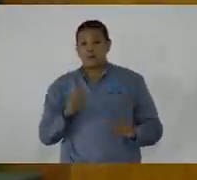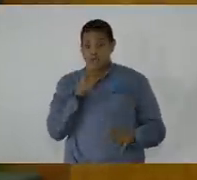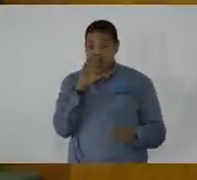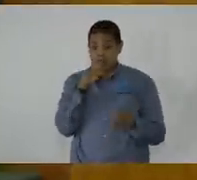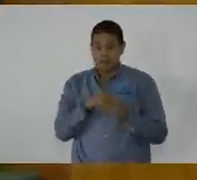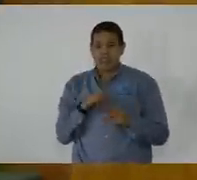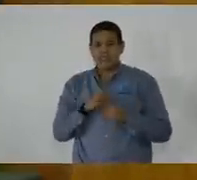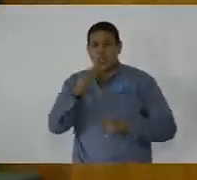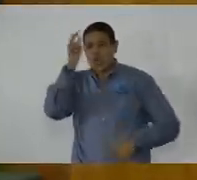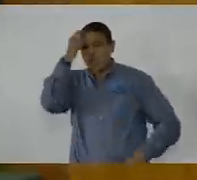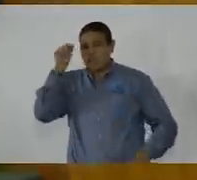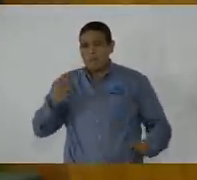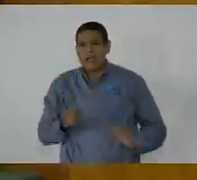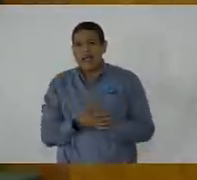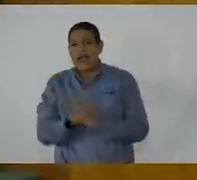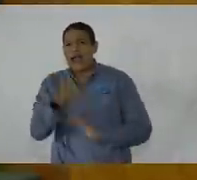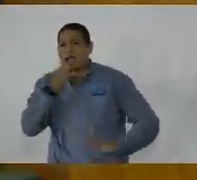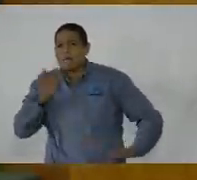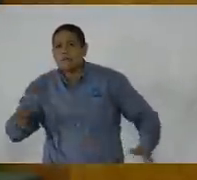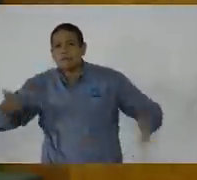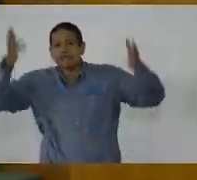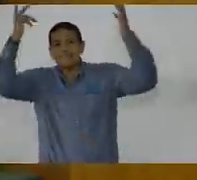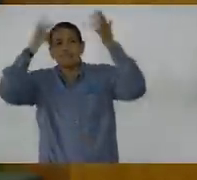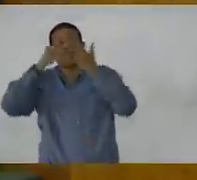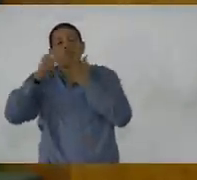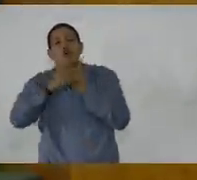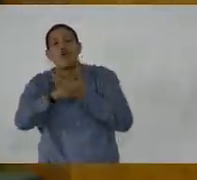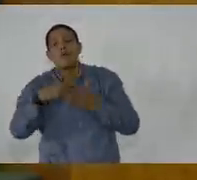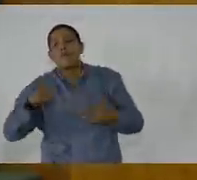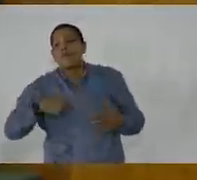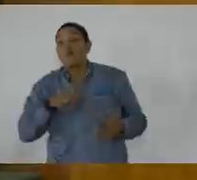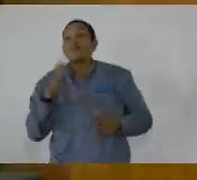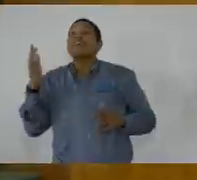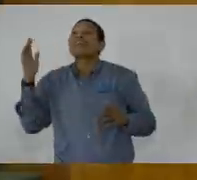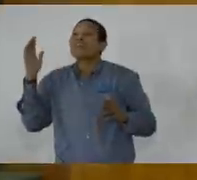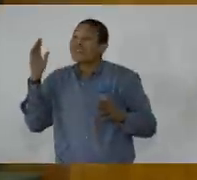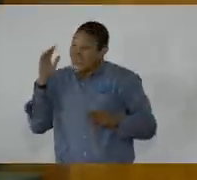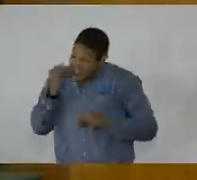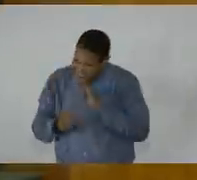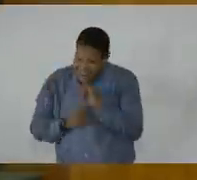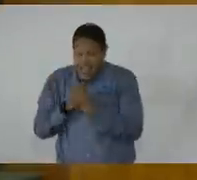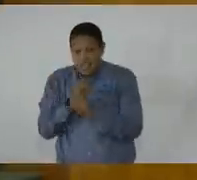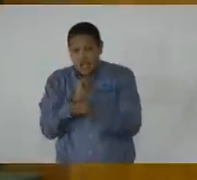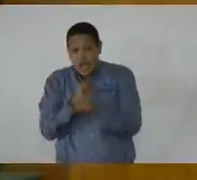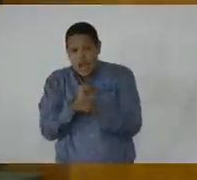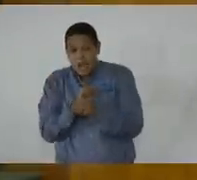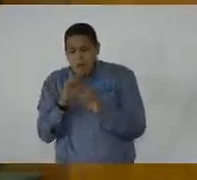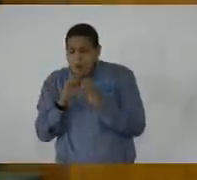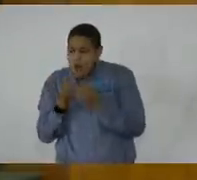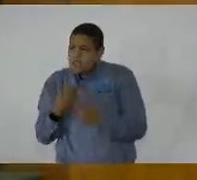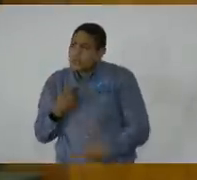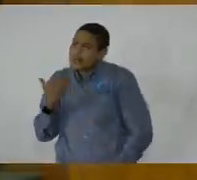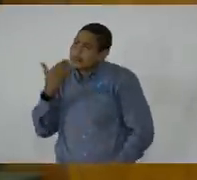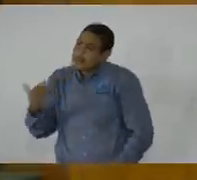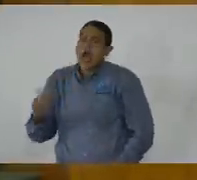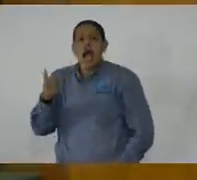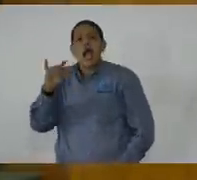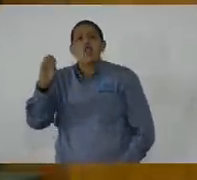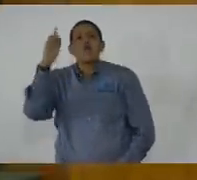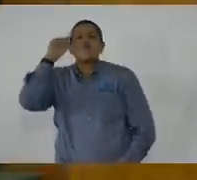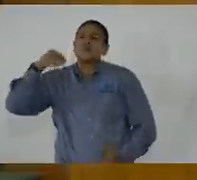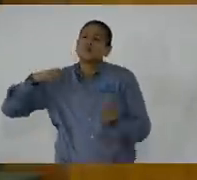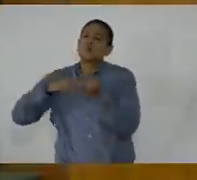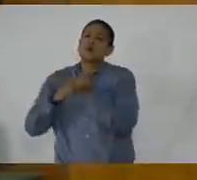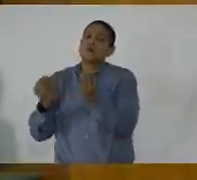in government capacity building program. We thank the International Labour Organization for the support provided through